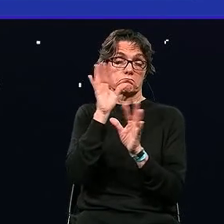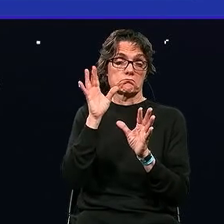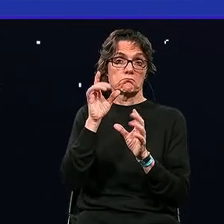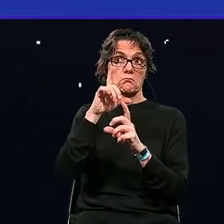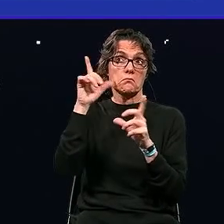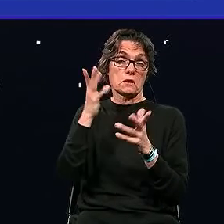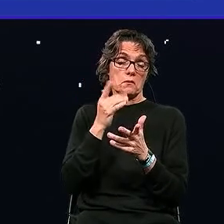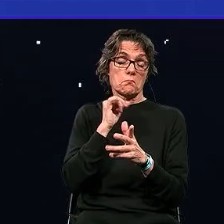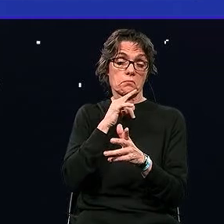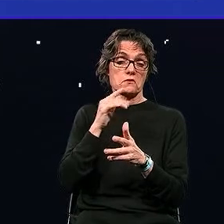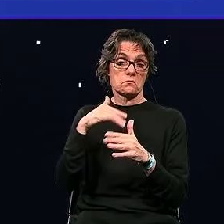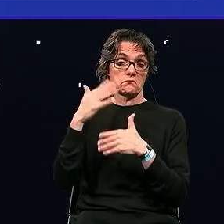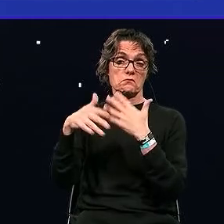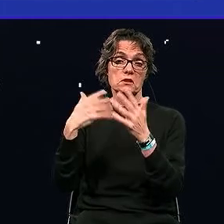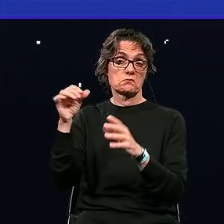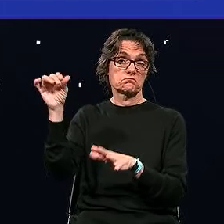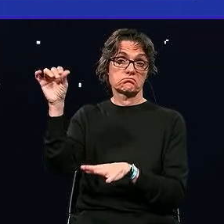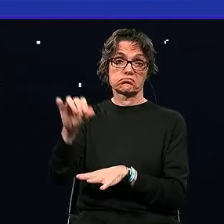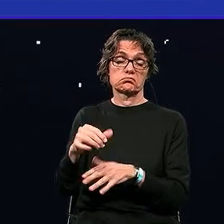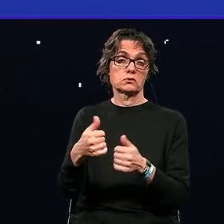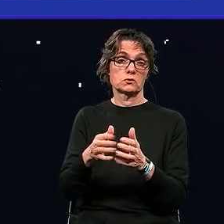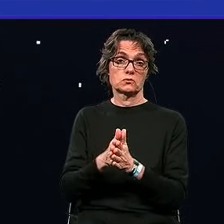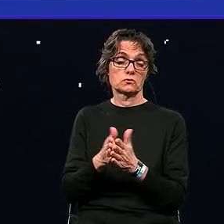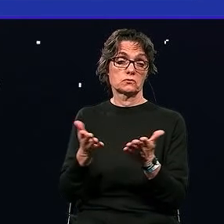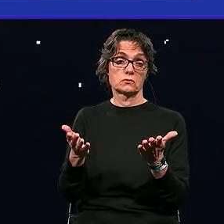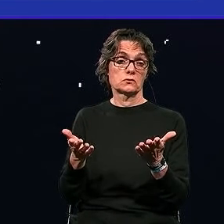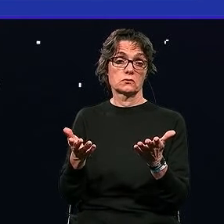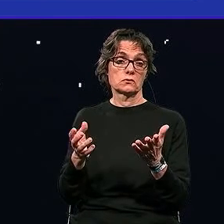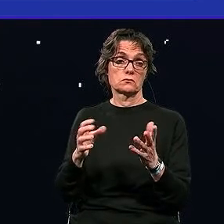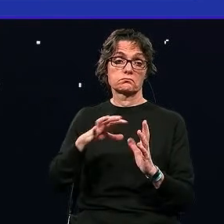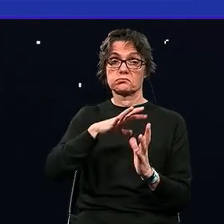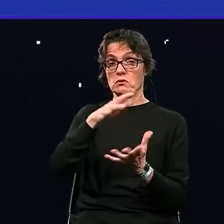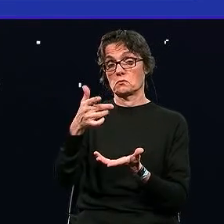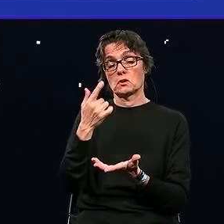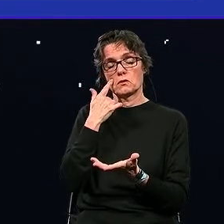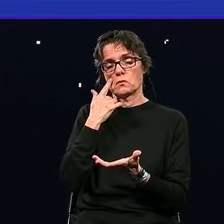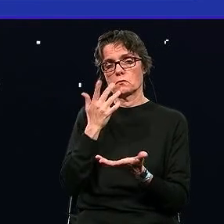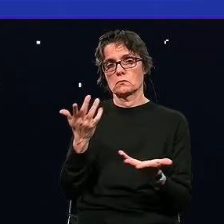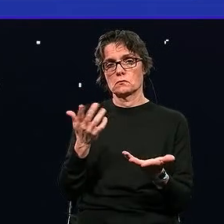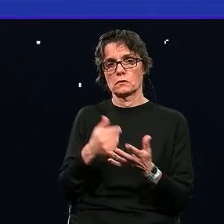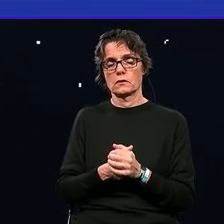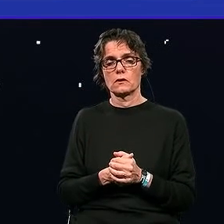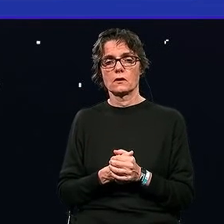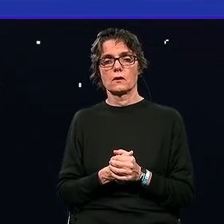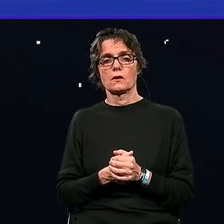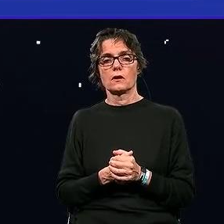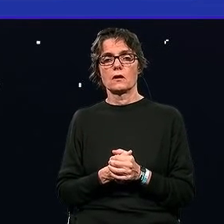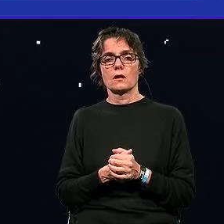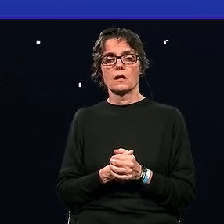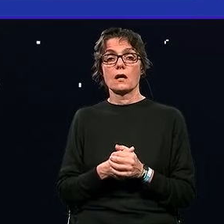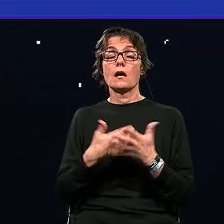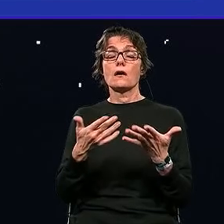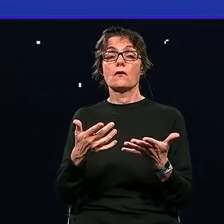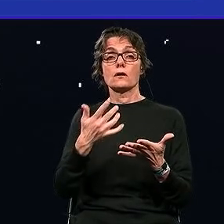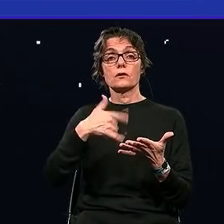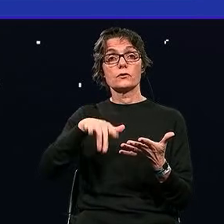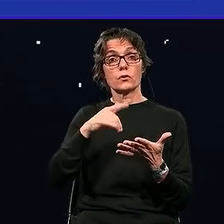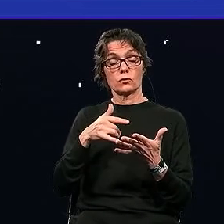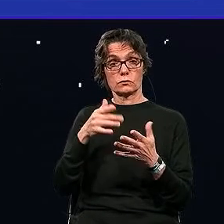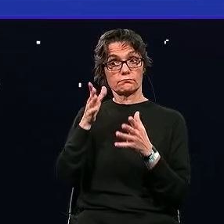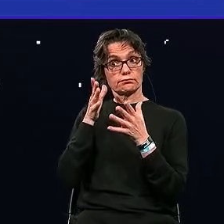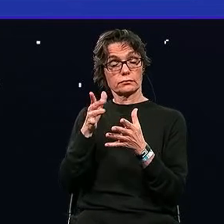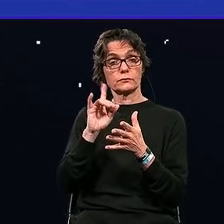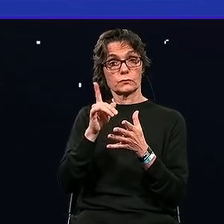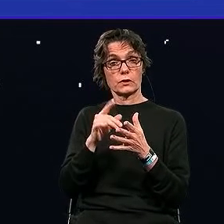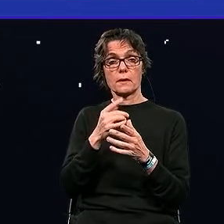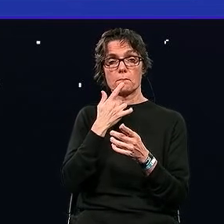it basically is the end of the world as we would recognize it. Now, where we need to get to is the